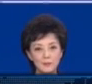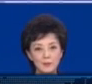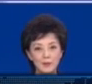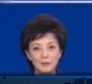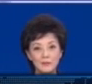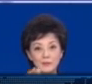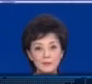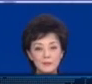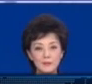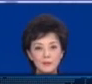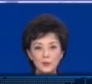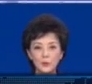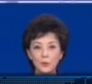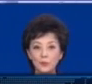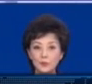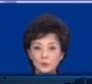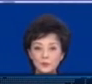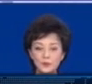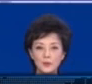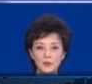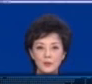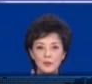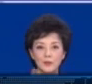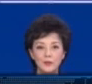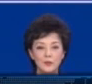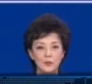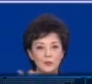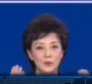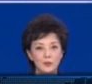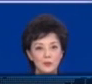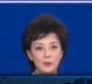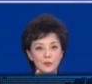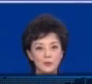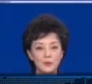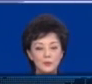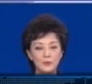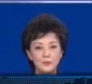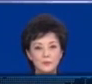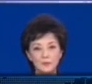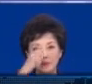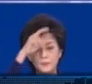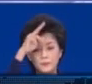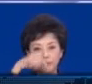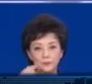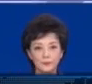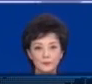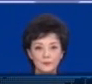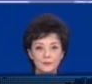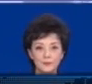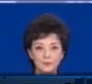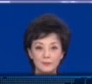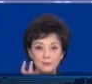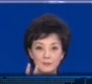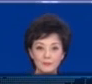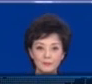It concerns all of us about the development of the COVID-19. It is our top priority to ensure the relief